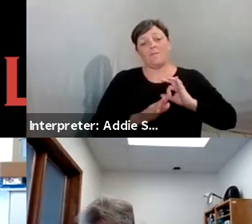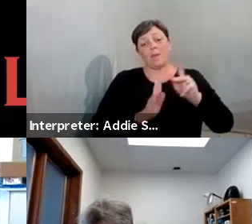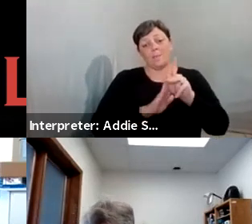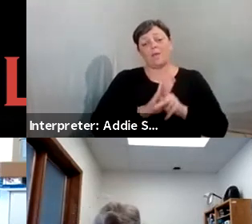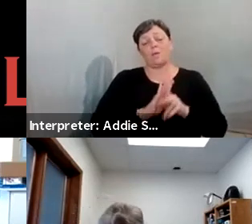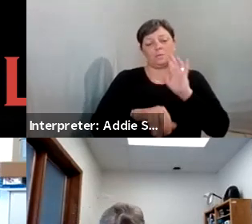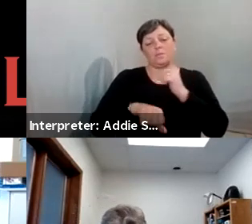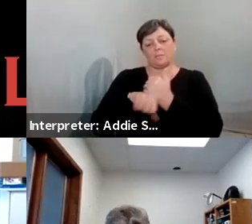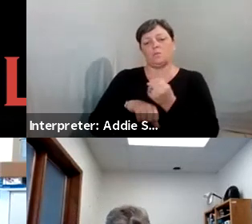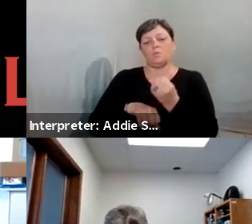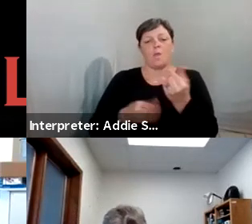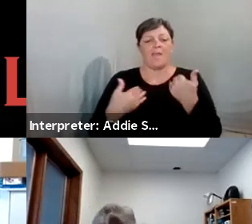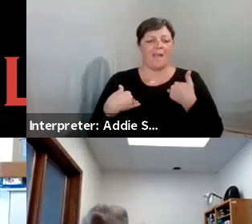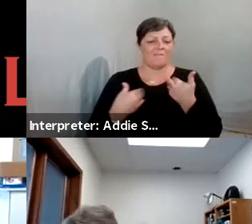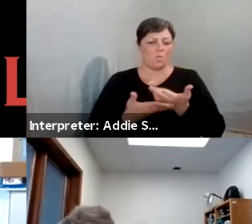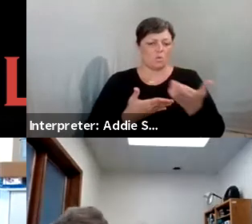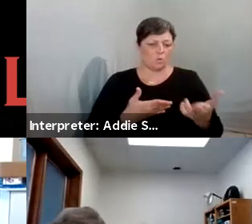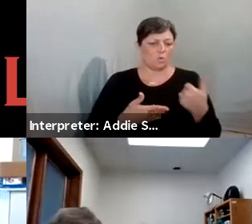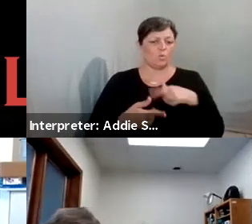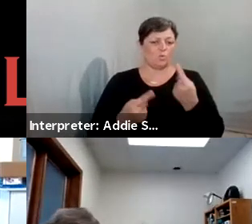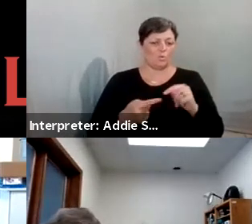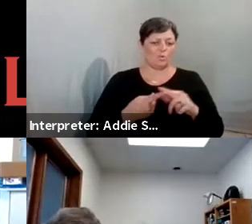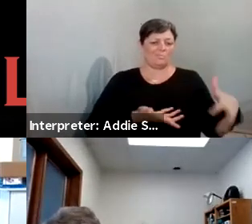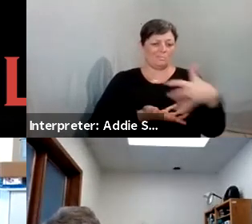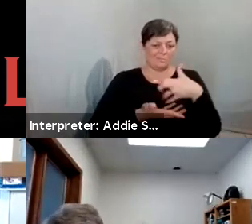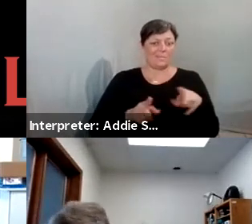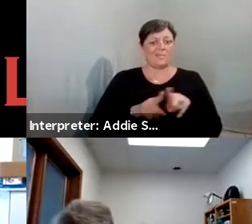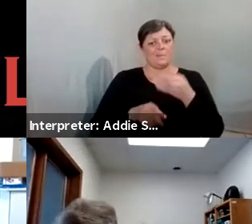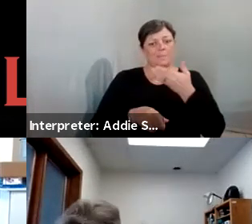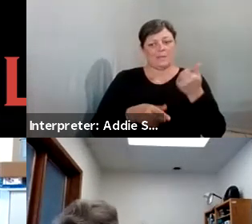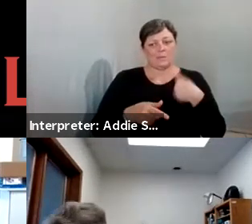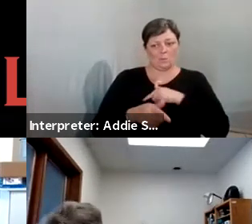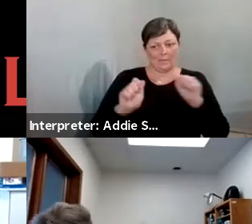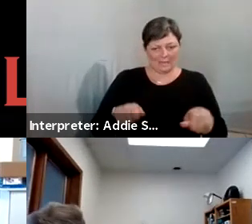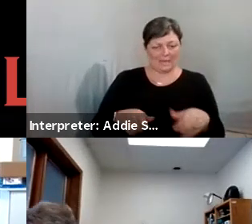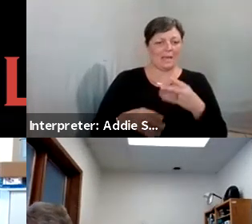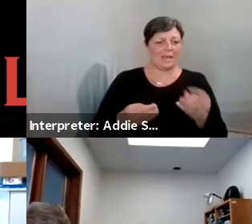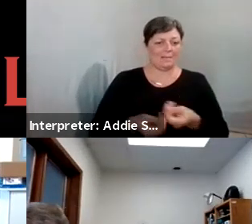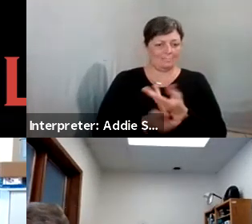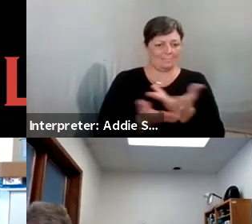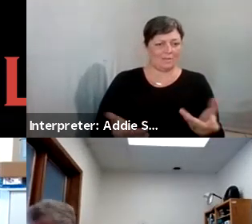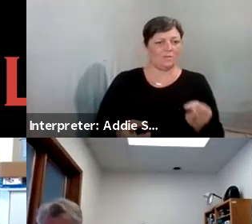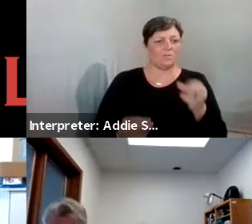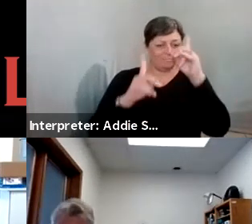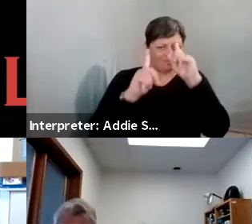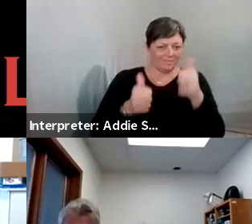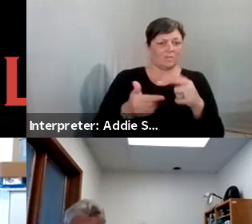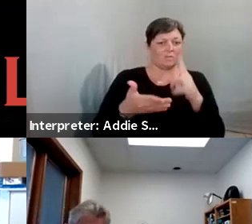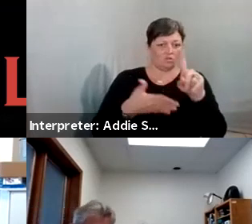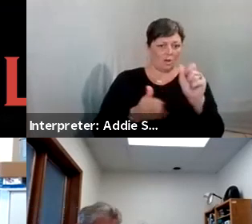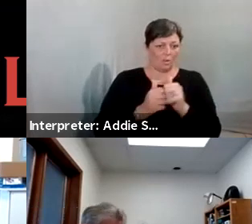that you always have resources for that. We're trying to collect that as best we can and get that out to you. So feel free to check back